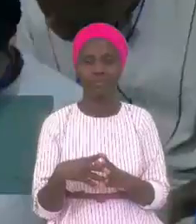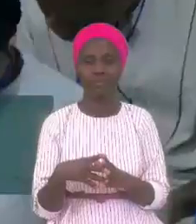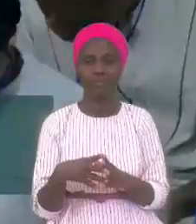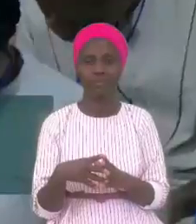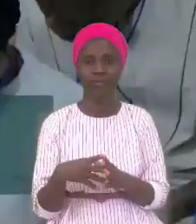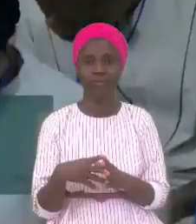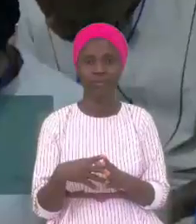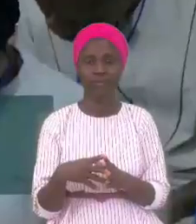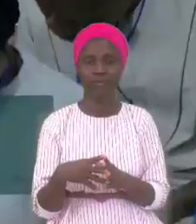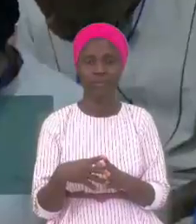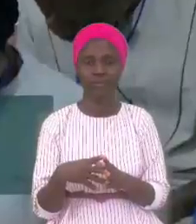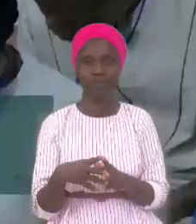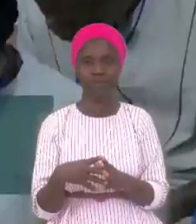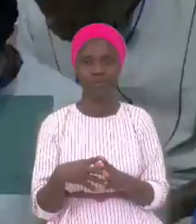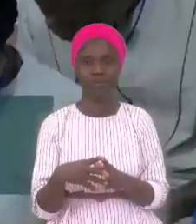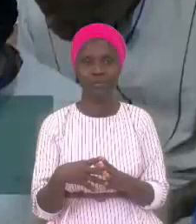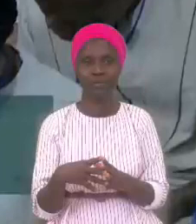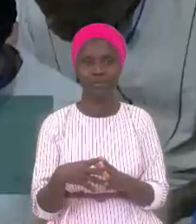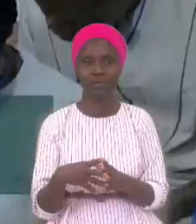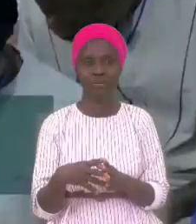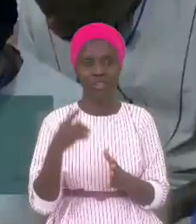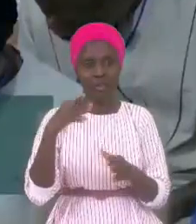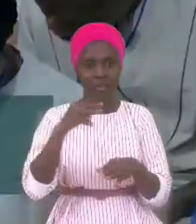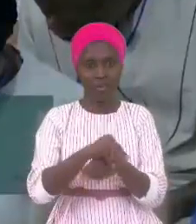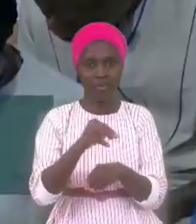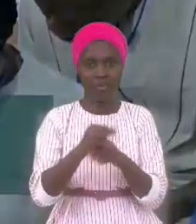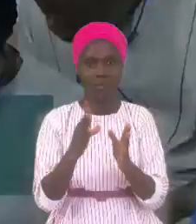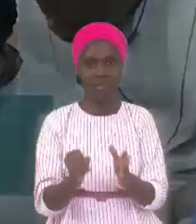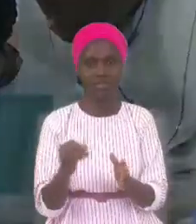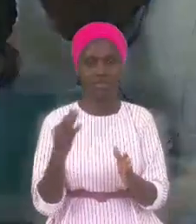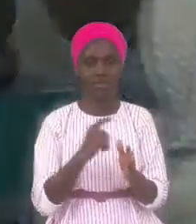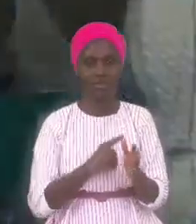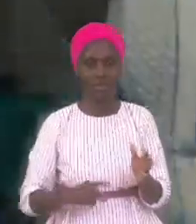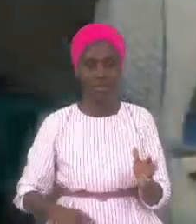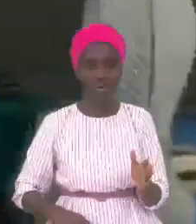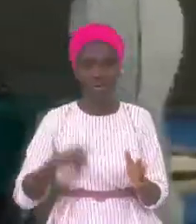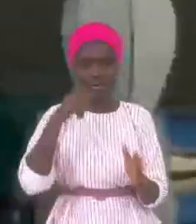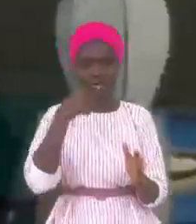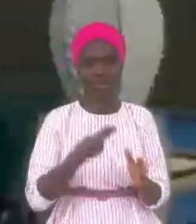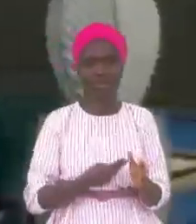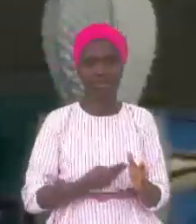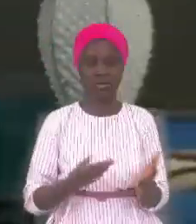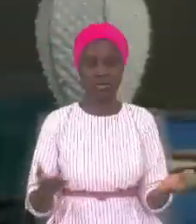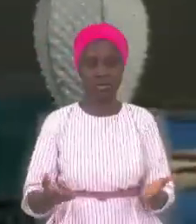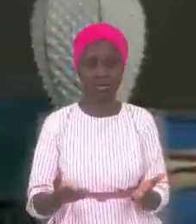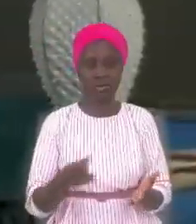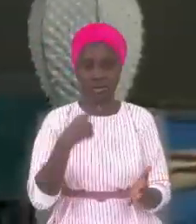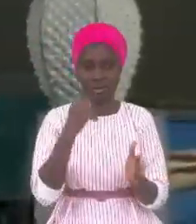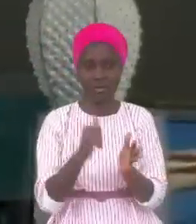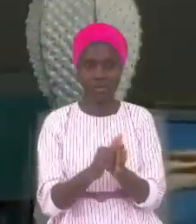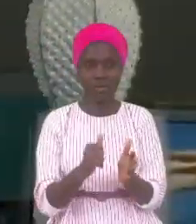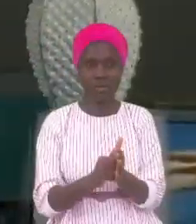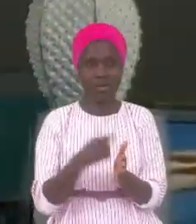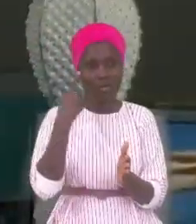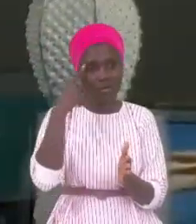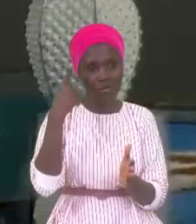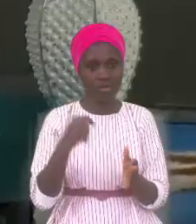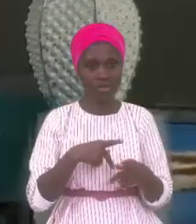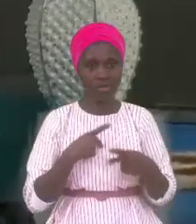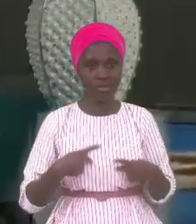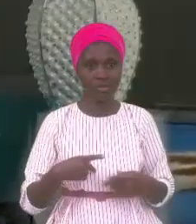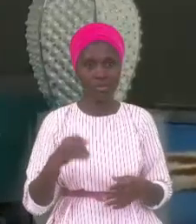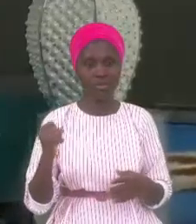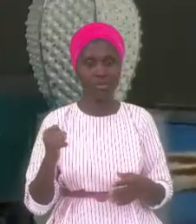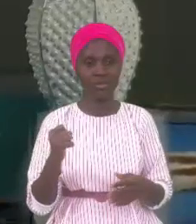from verse 7. Messengers of the Lord. It tells us here, he says, for the priest's lips